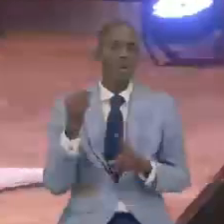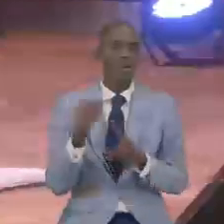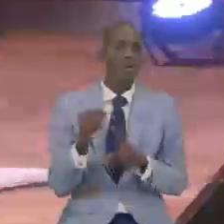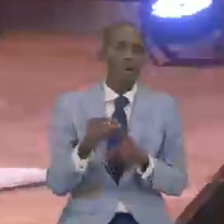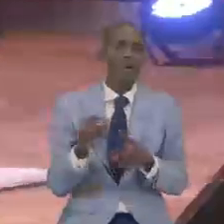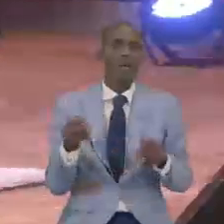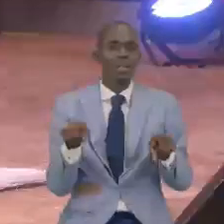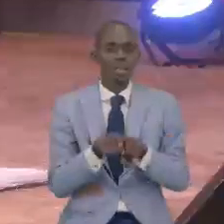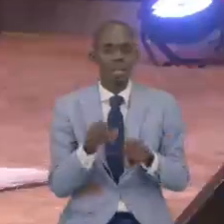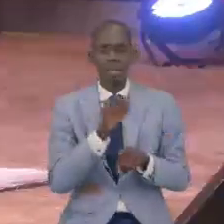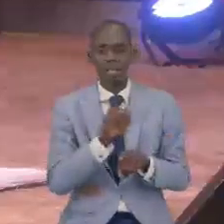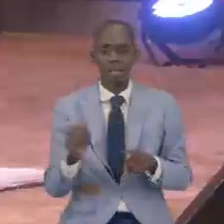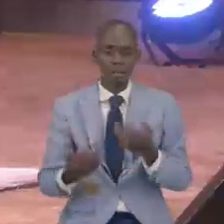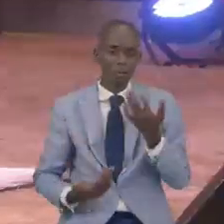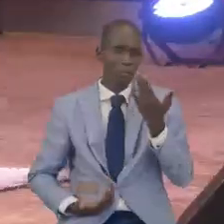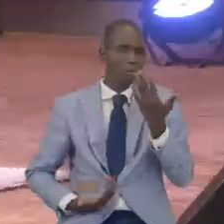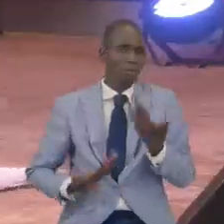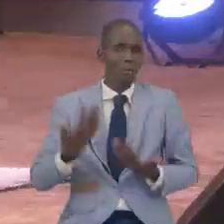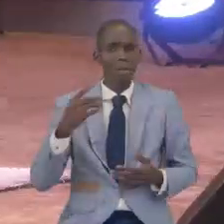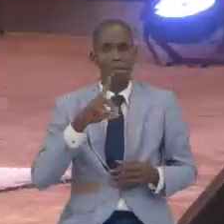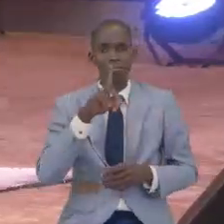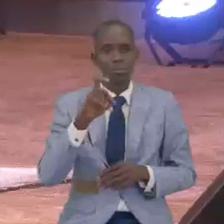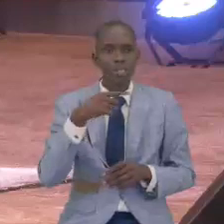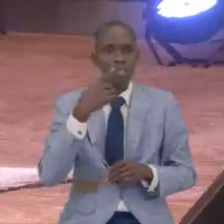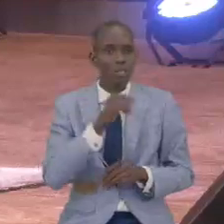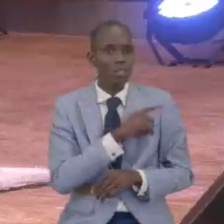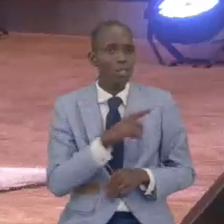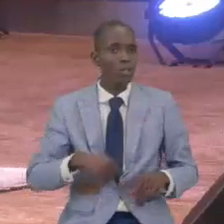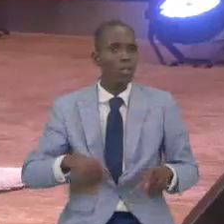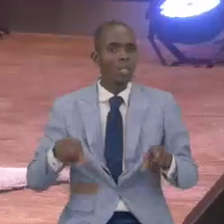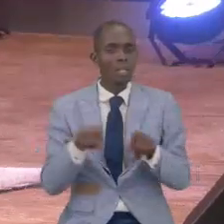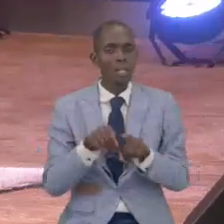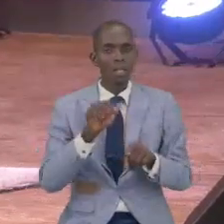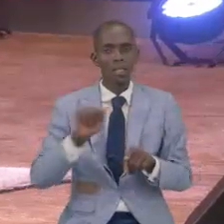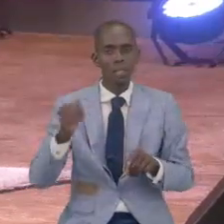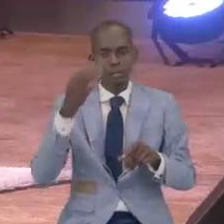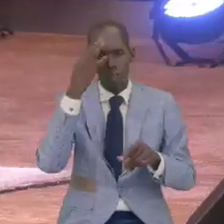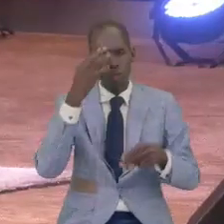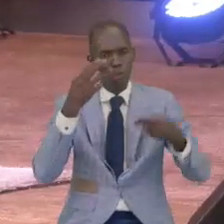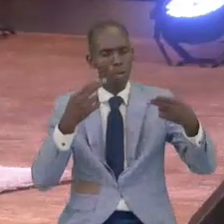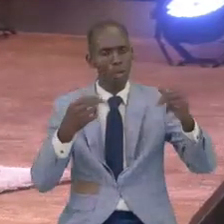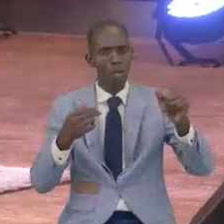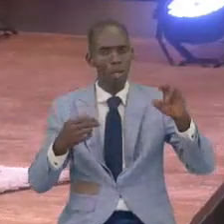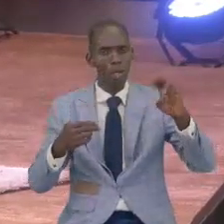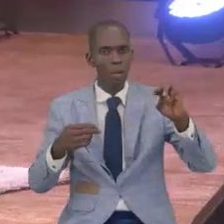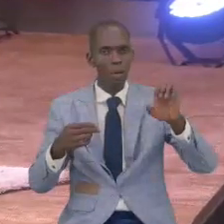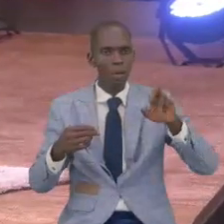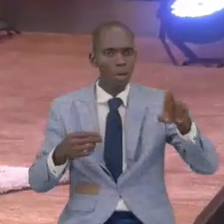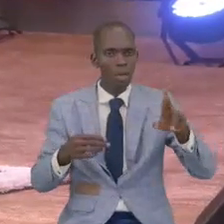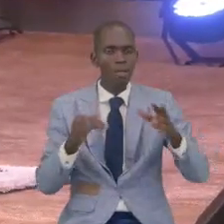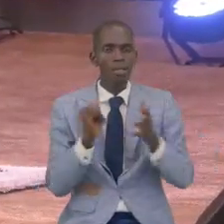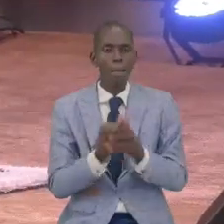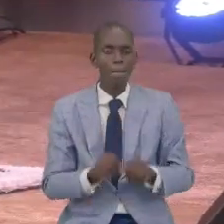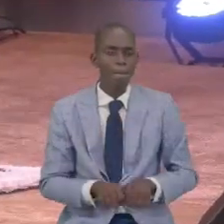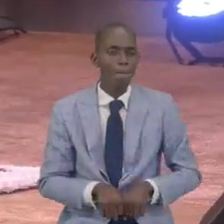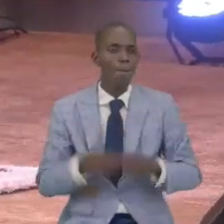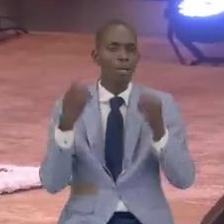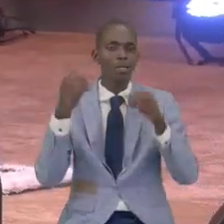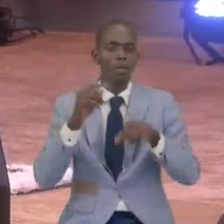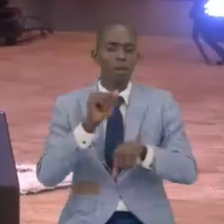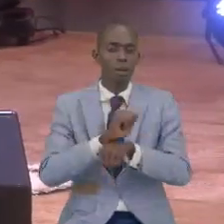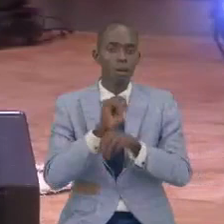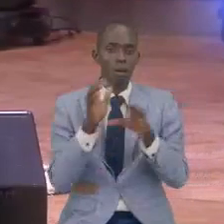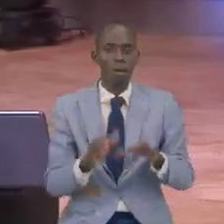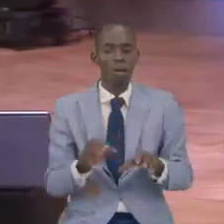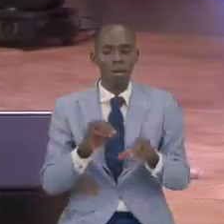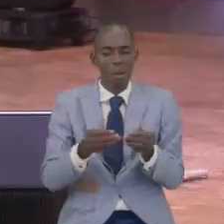a fire, says the Lord, and like as a hammer that breaketh the rocks in pieces? I